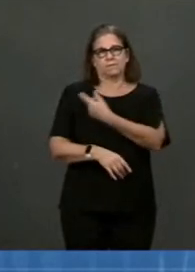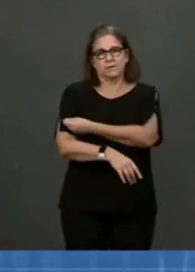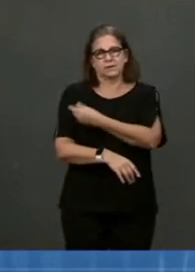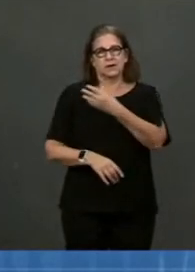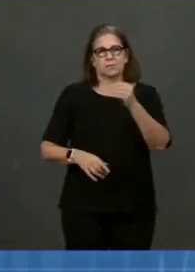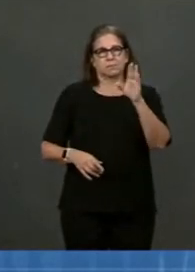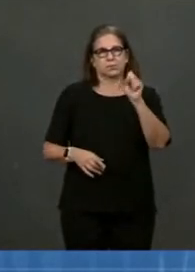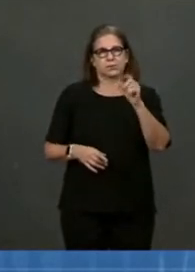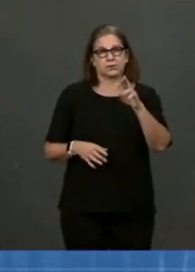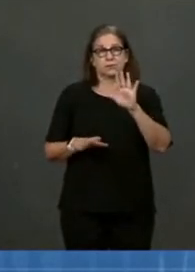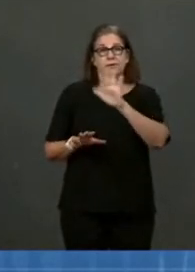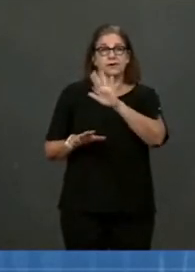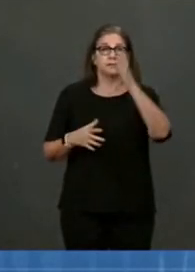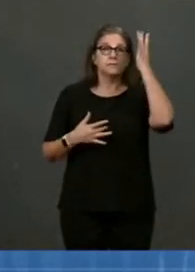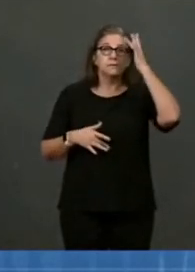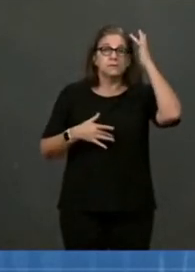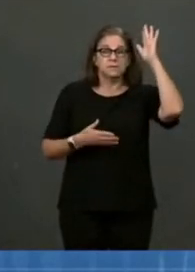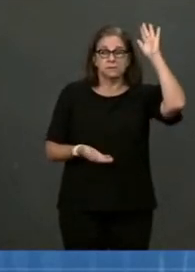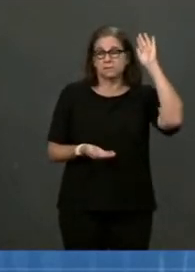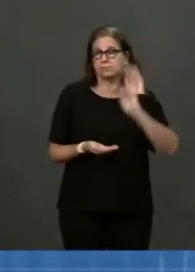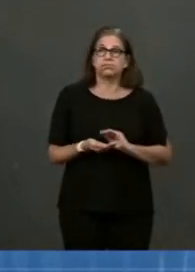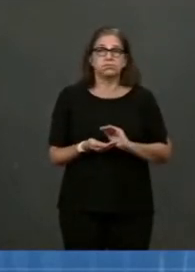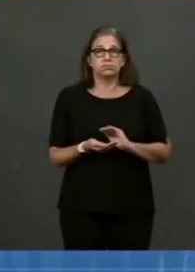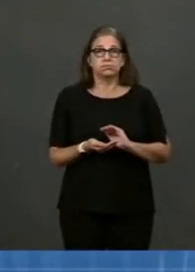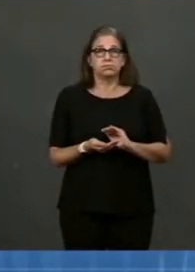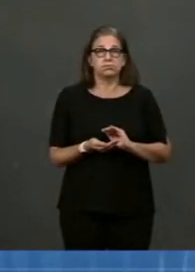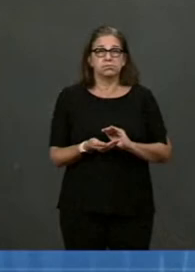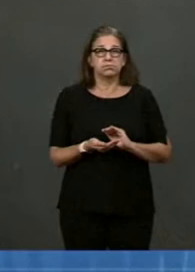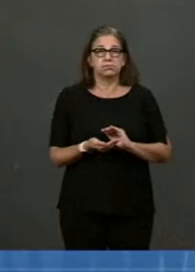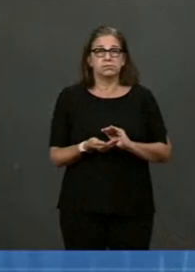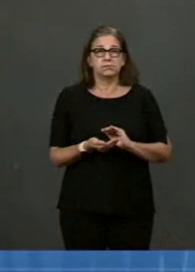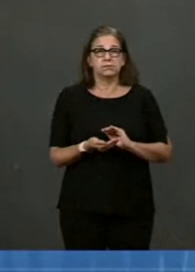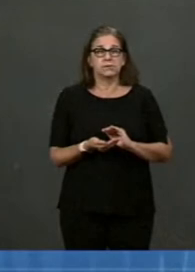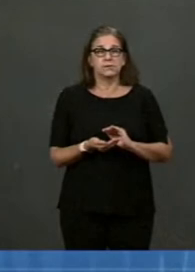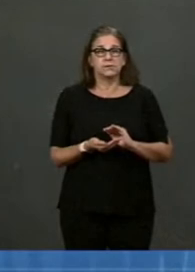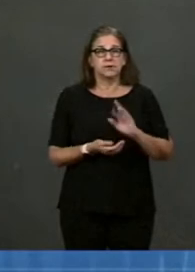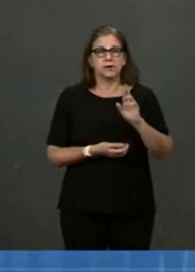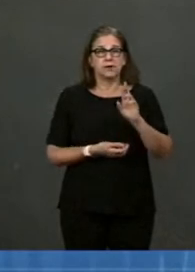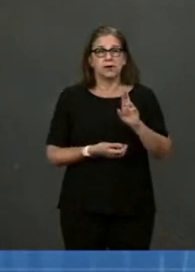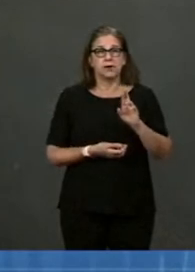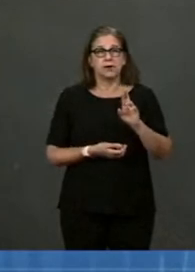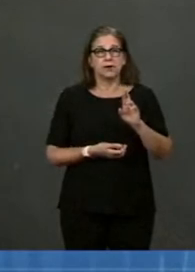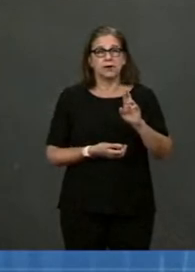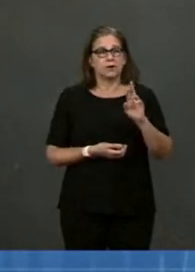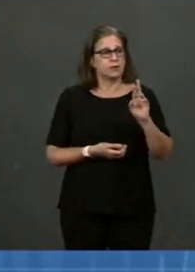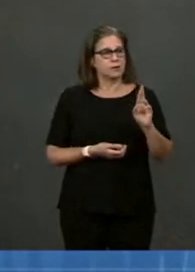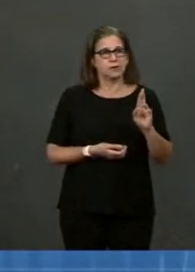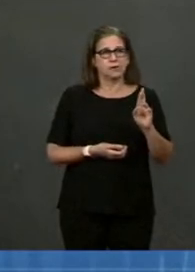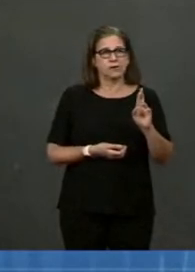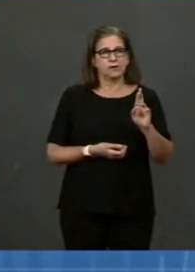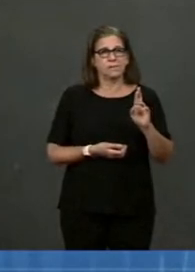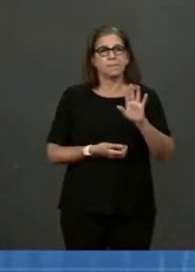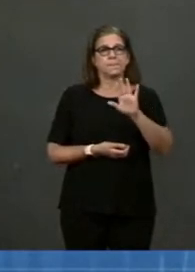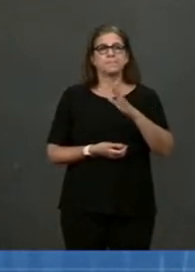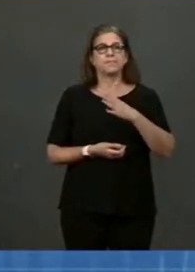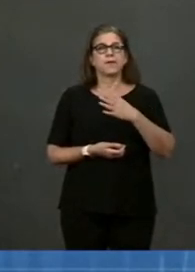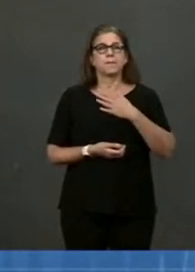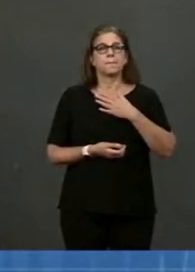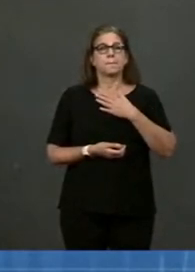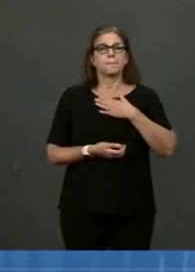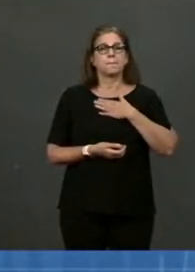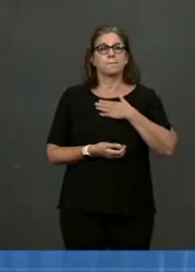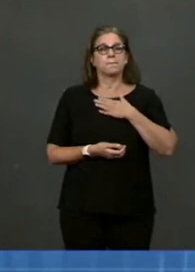the R-aught, or namely the transmissibility from one person to any of a number of other people. It has gone